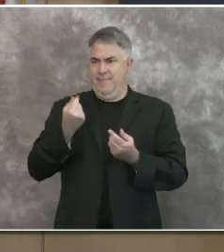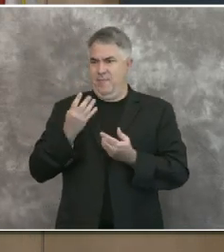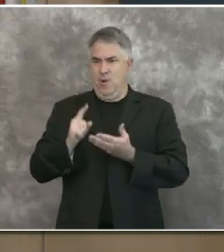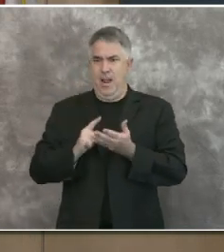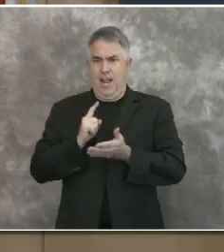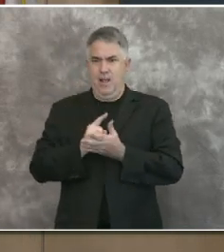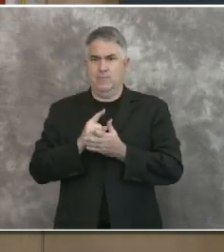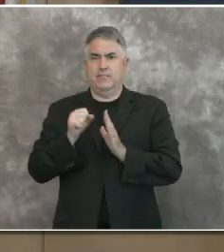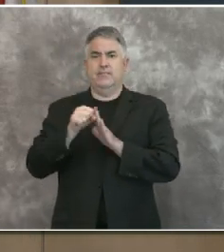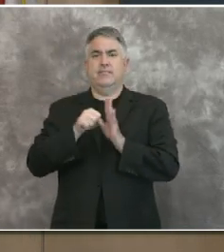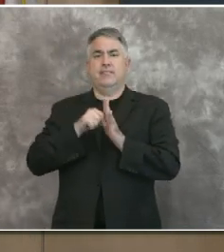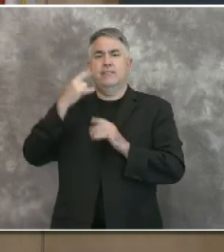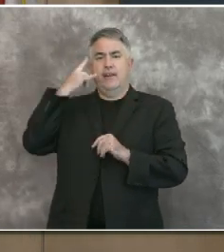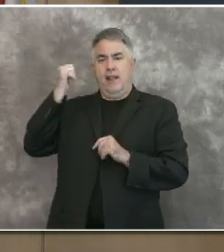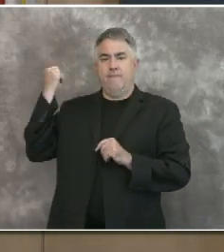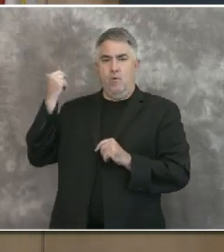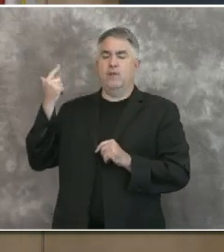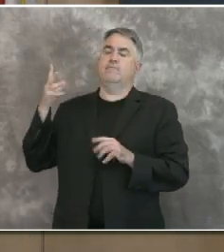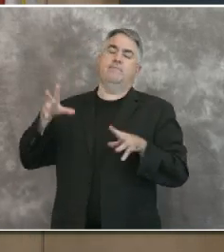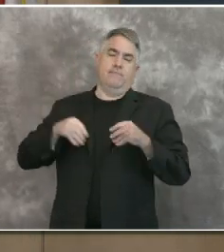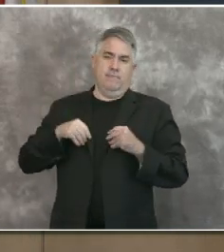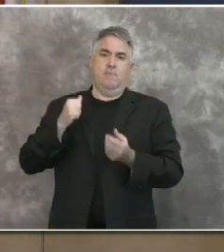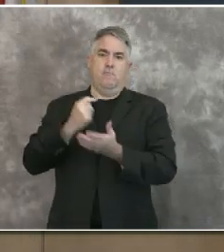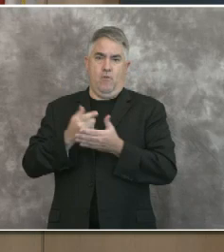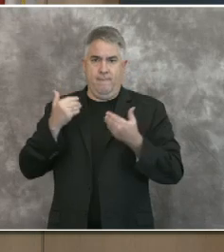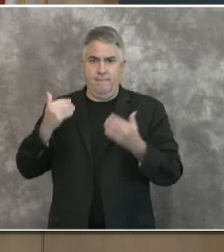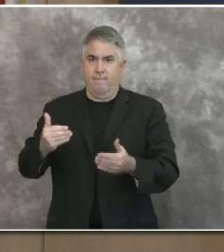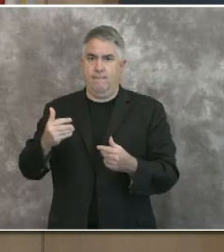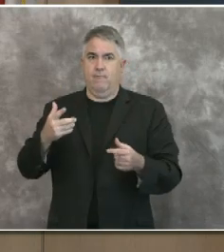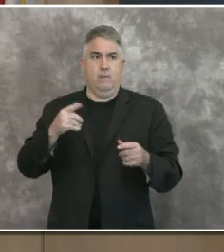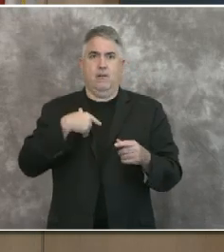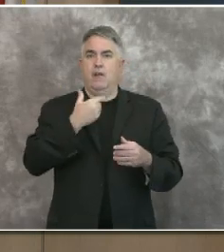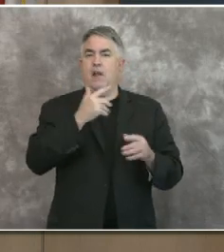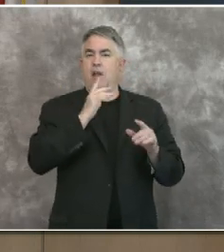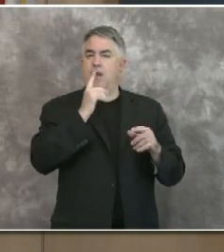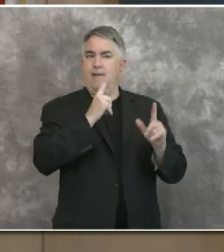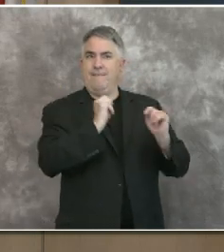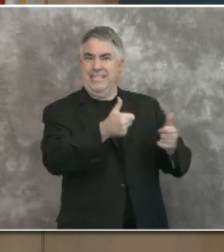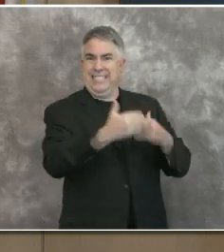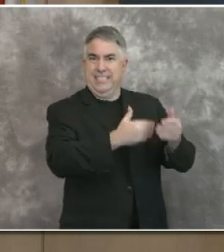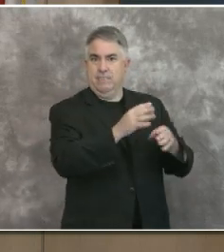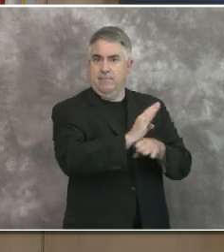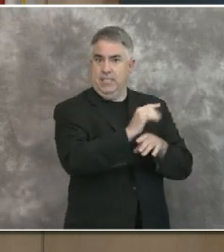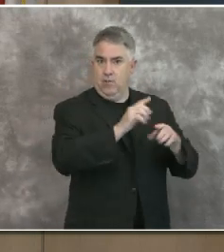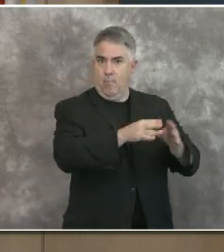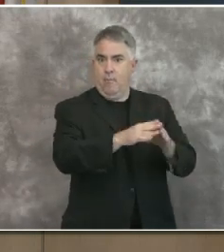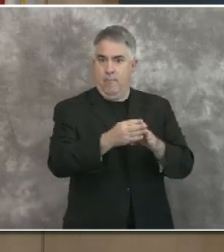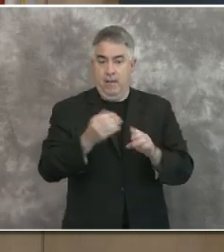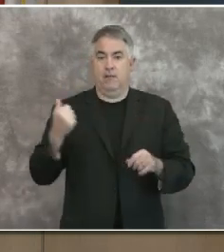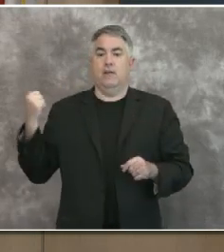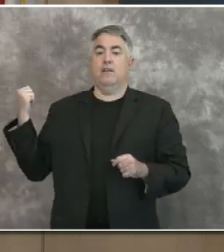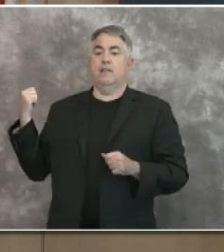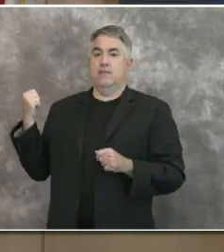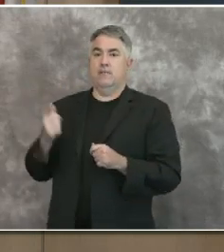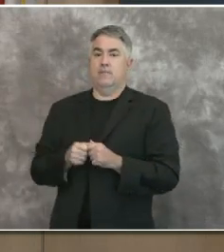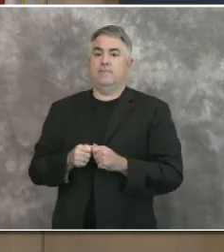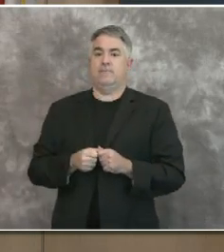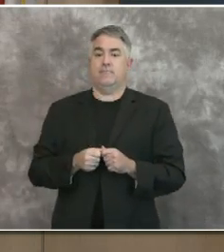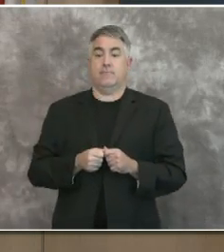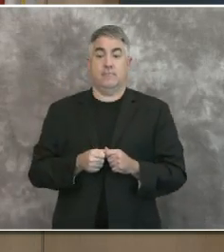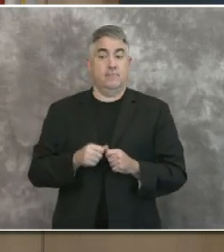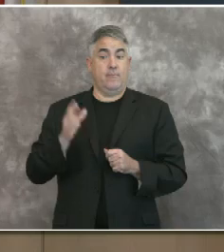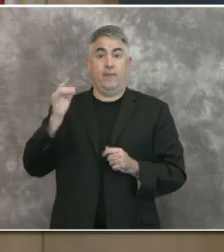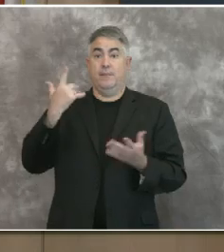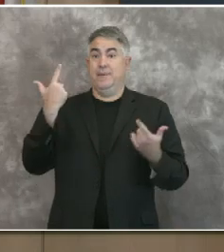approved our request to accelerate our move into stage 2 of the recovery. And that's one of the